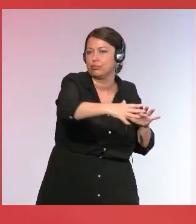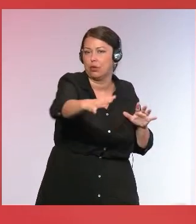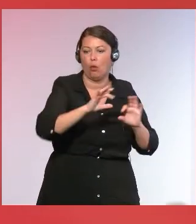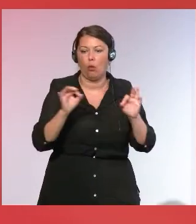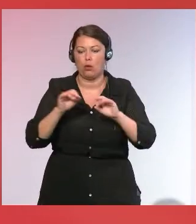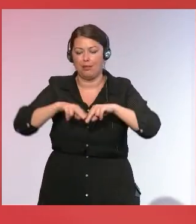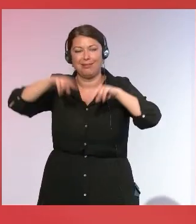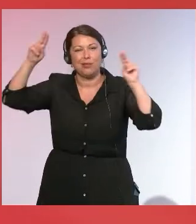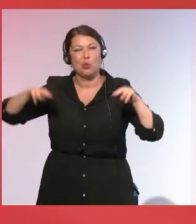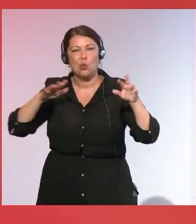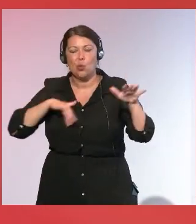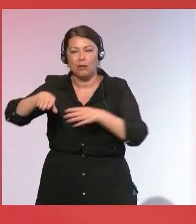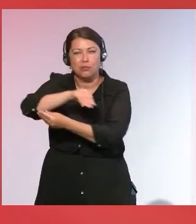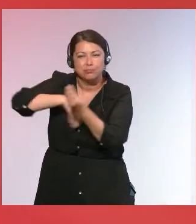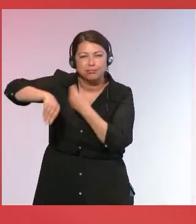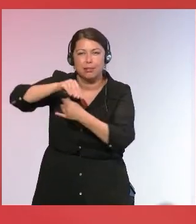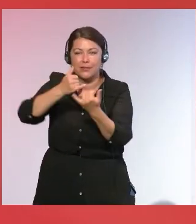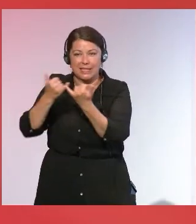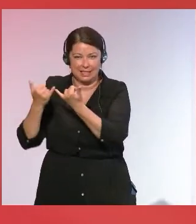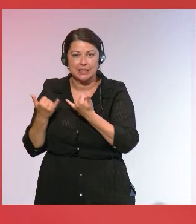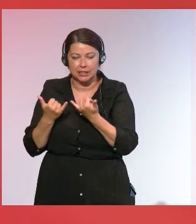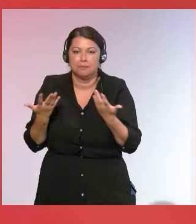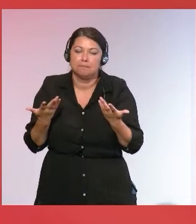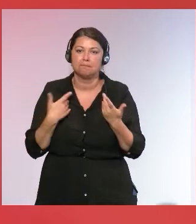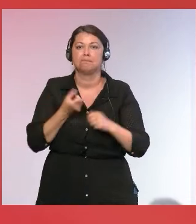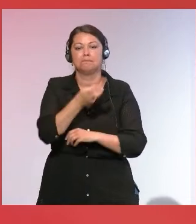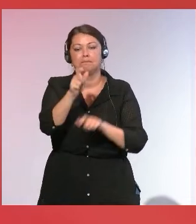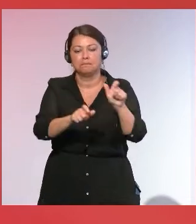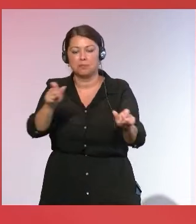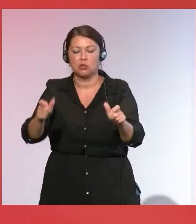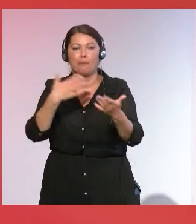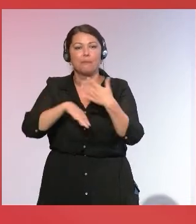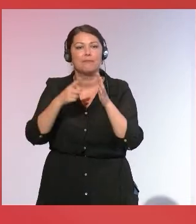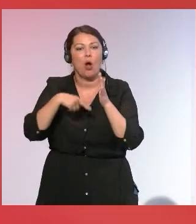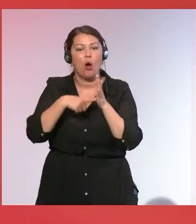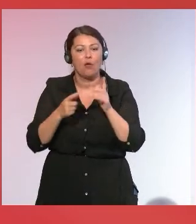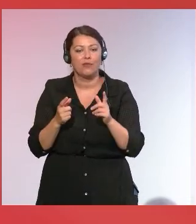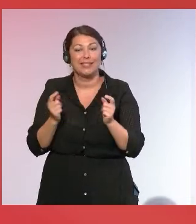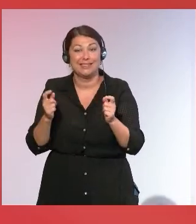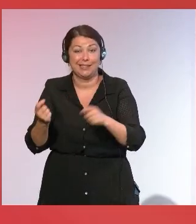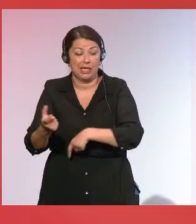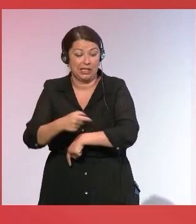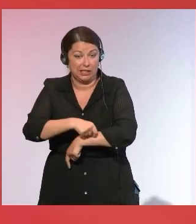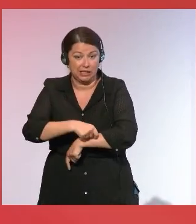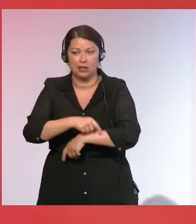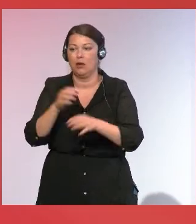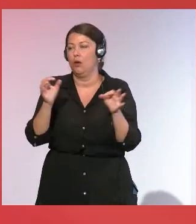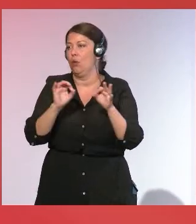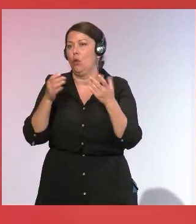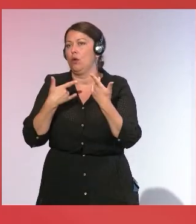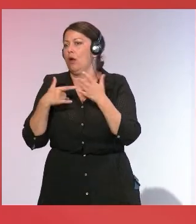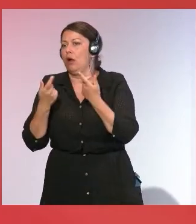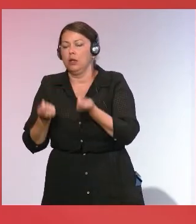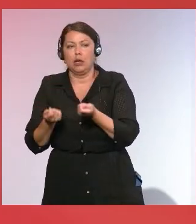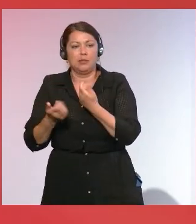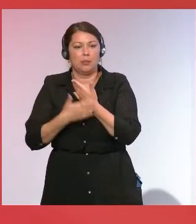likely to get tick bites. And also public health. If our surveillance is very good, if our vector control is very good,